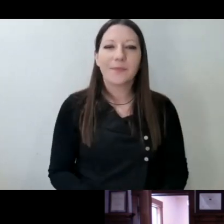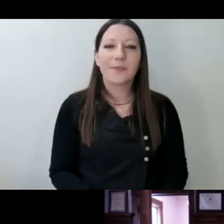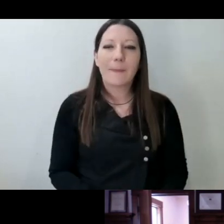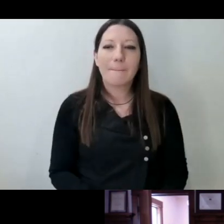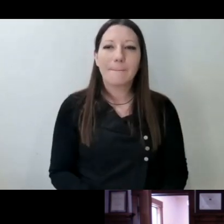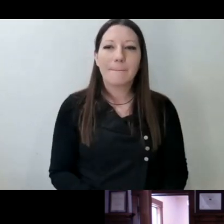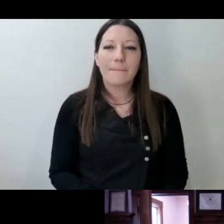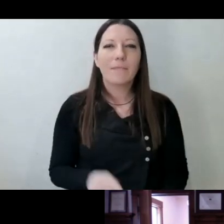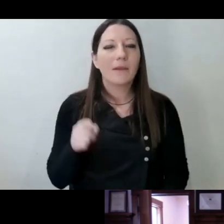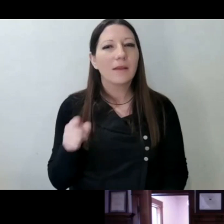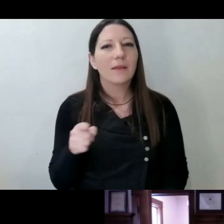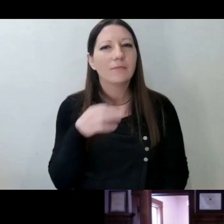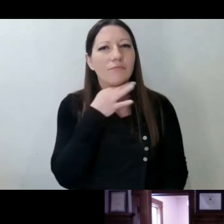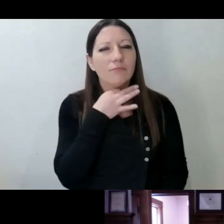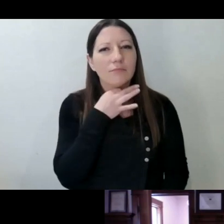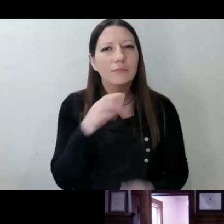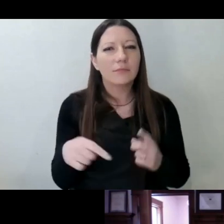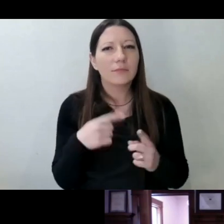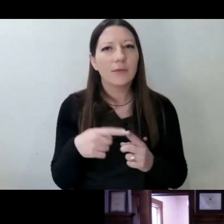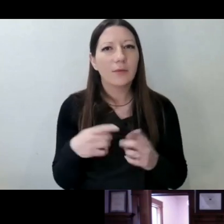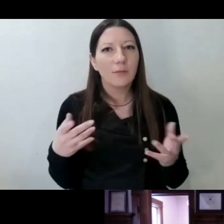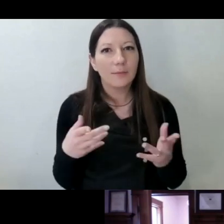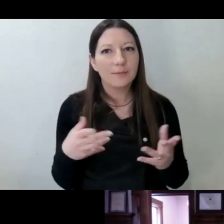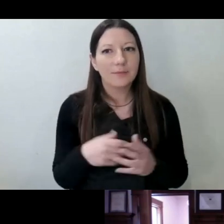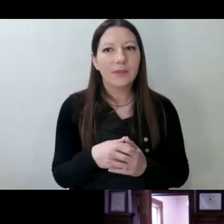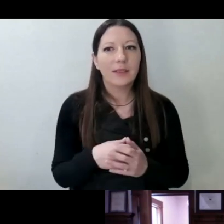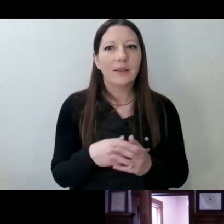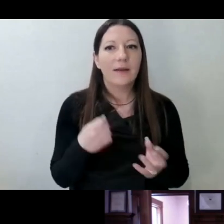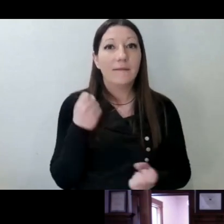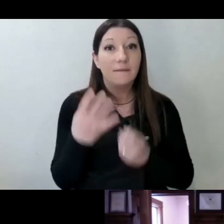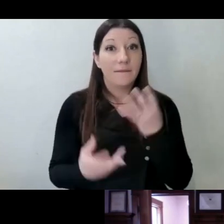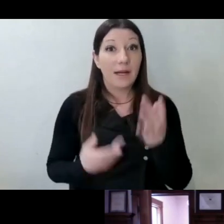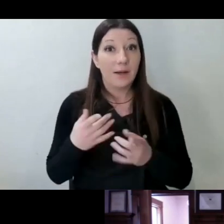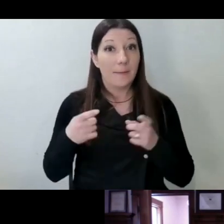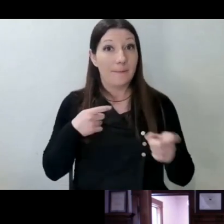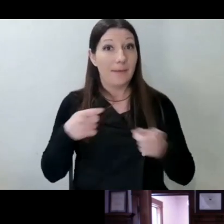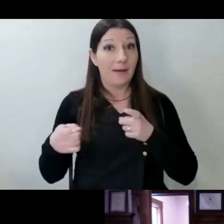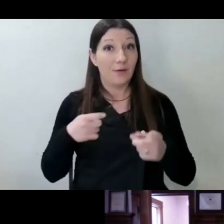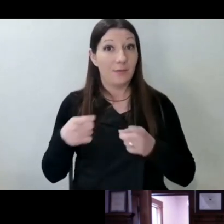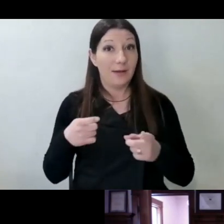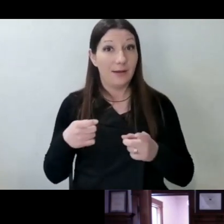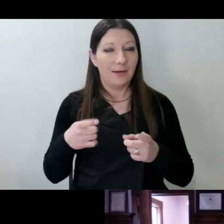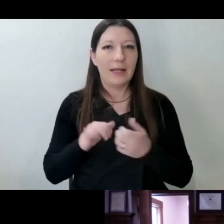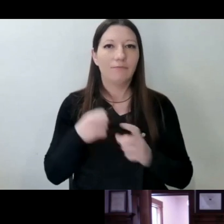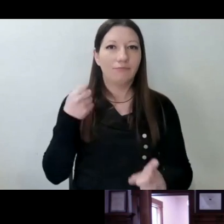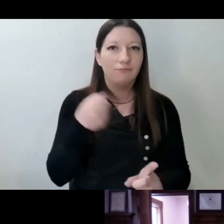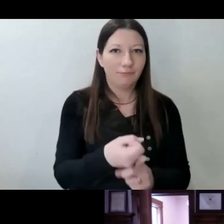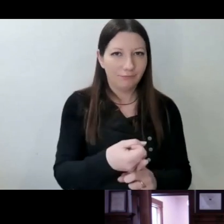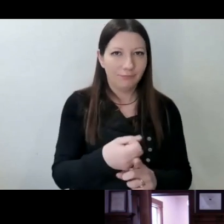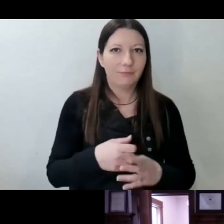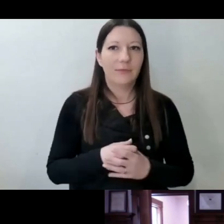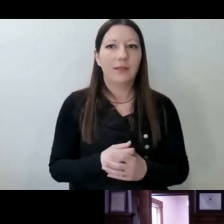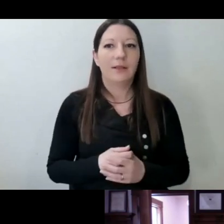Canada is wondering about the environmental impacts of fire management and control. For instance, the toxicity of